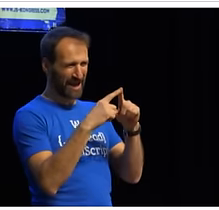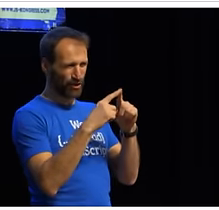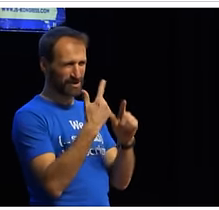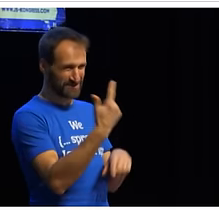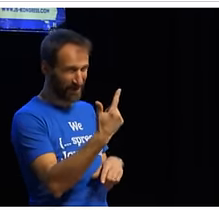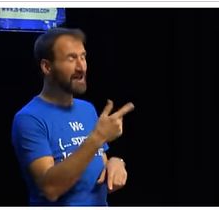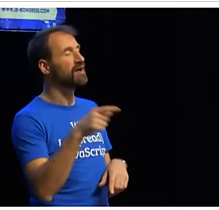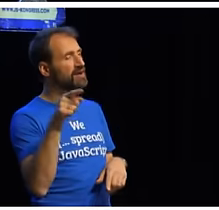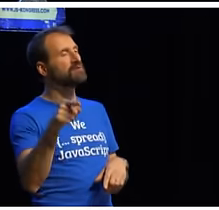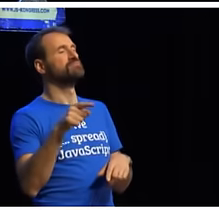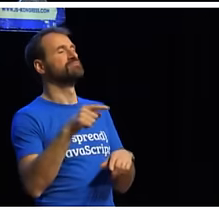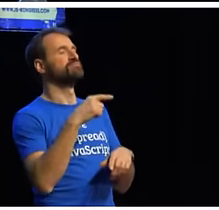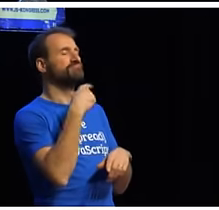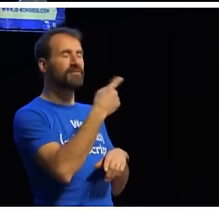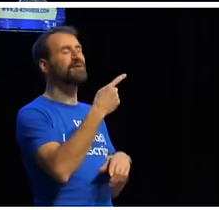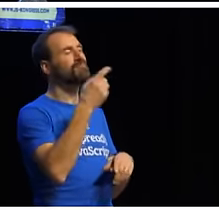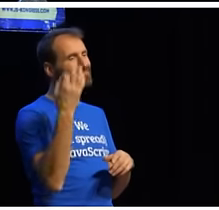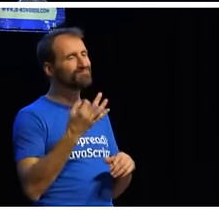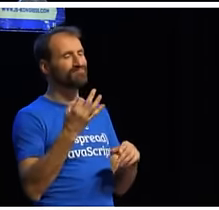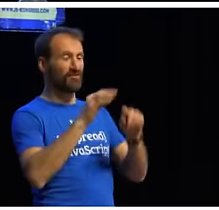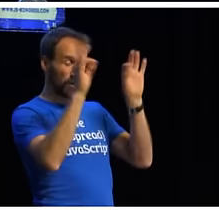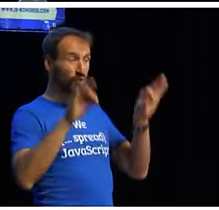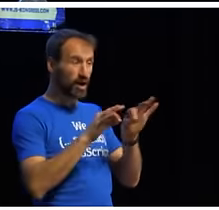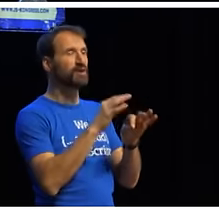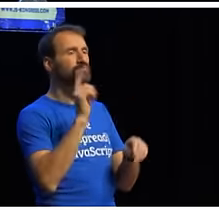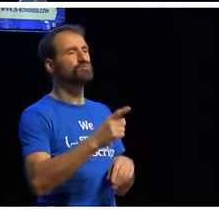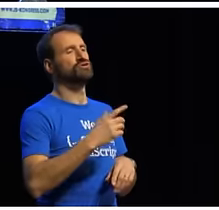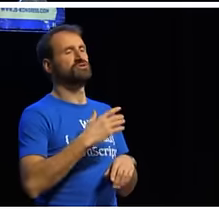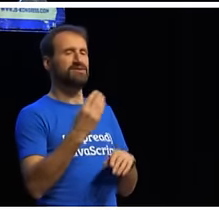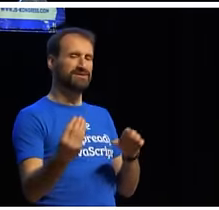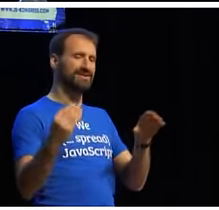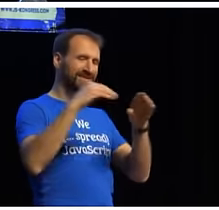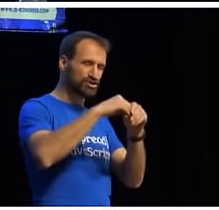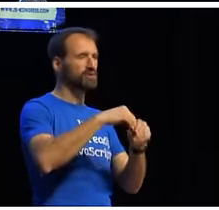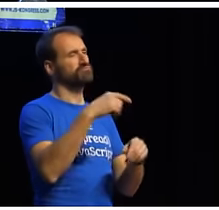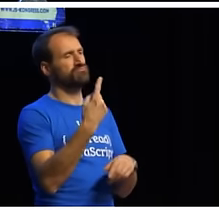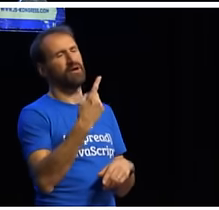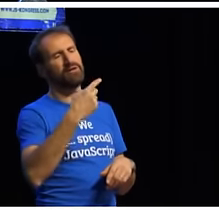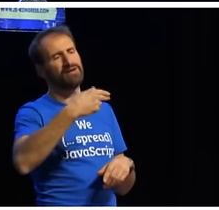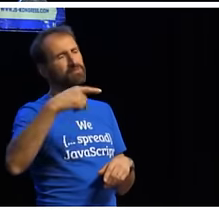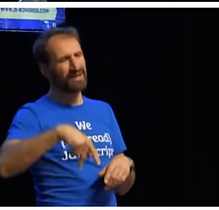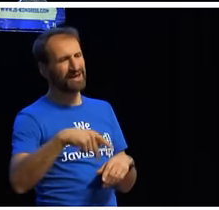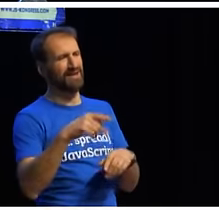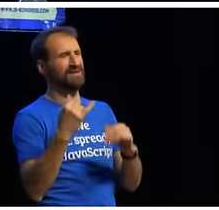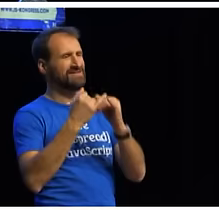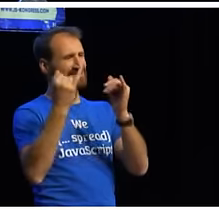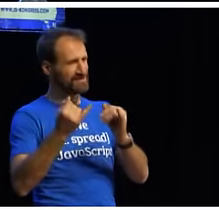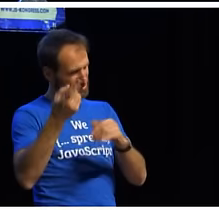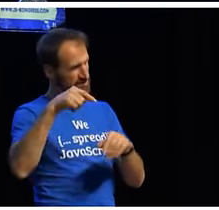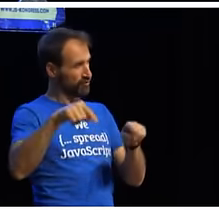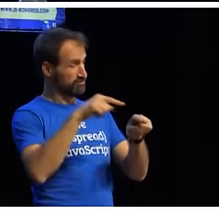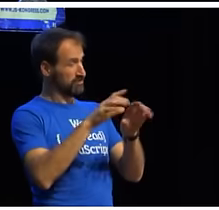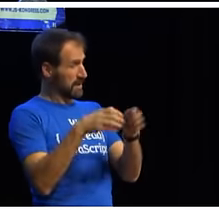inject an HTTP instance of that class. And then we are able to make an